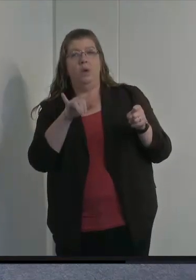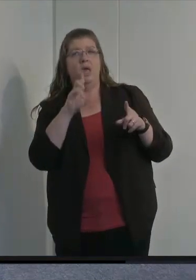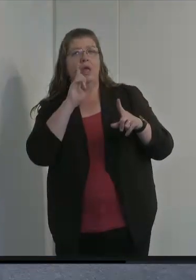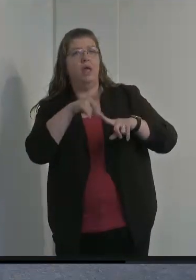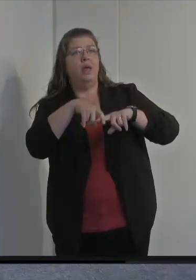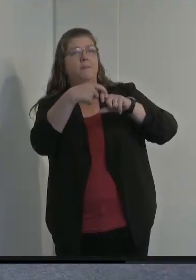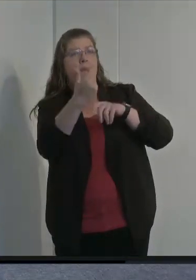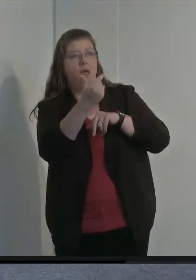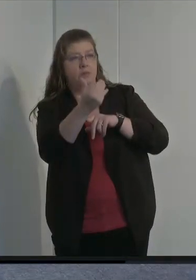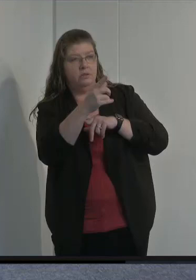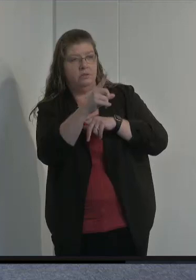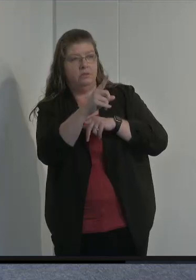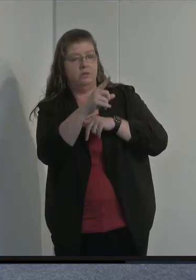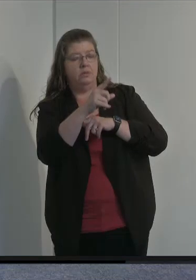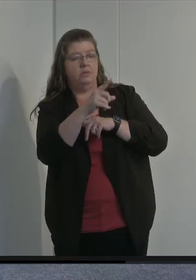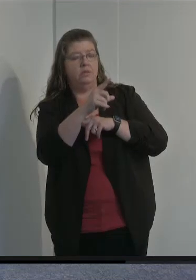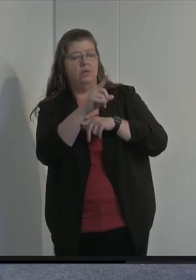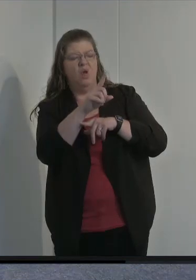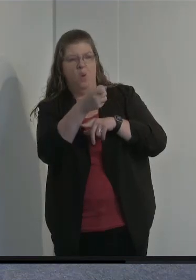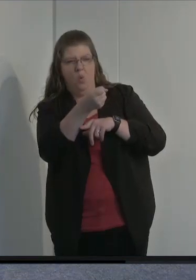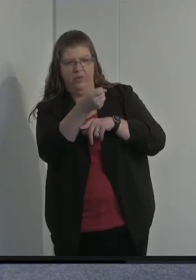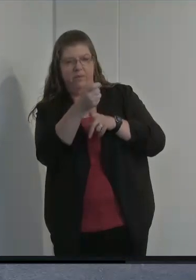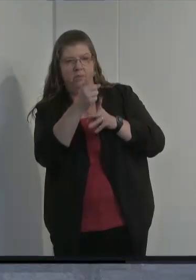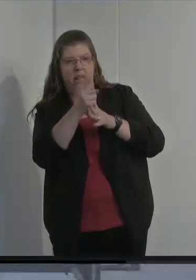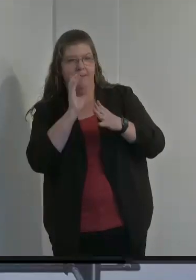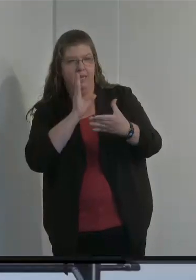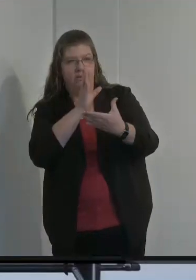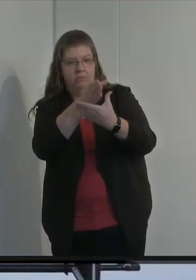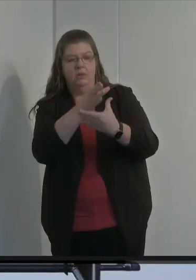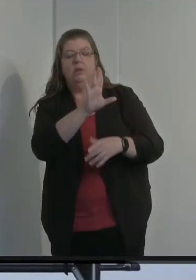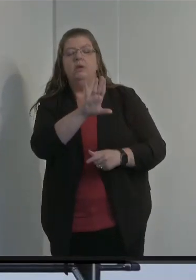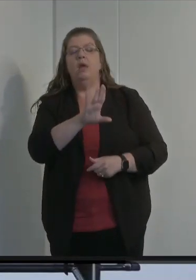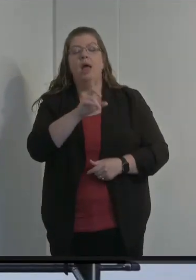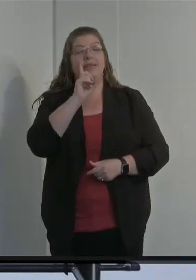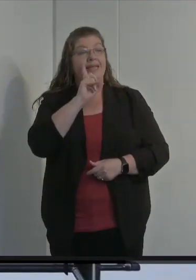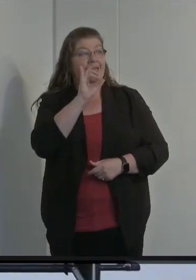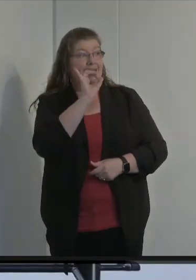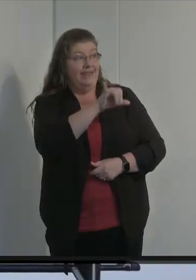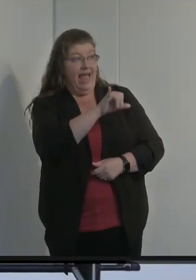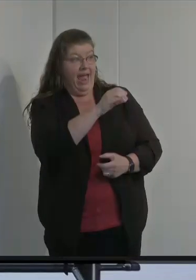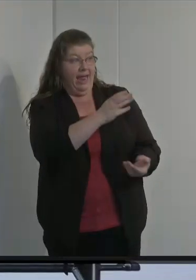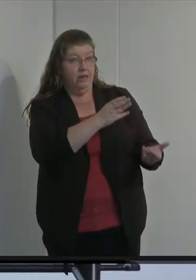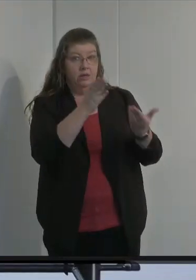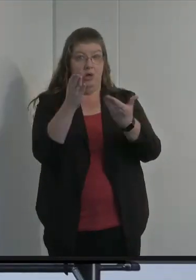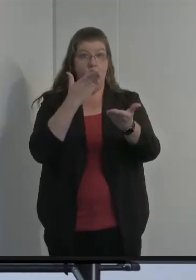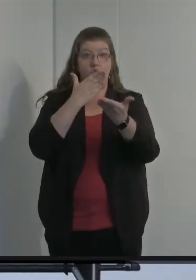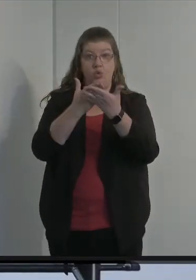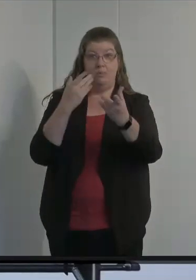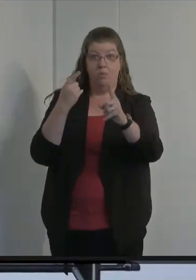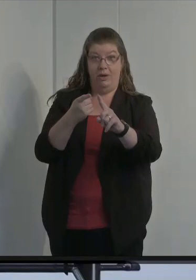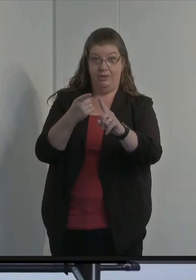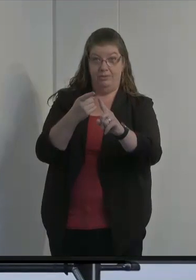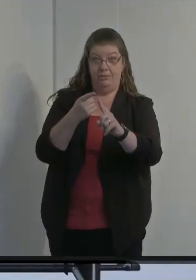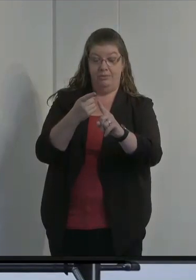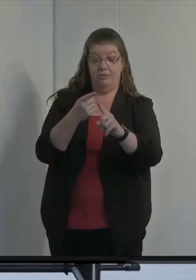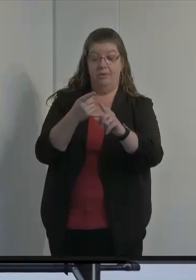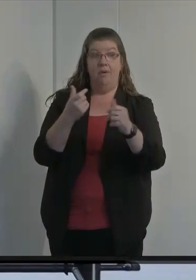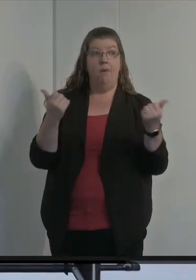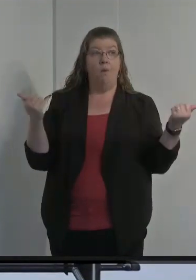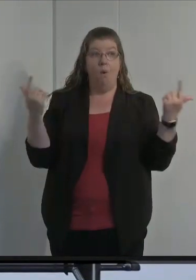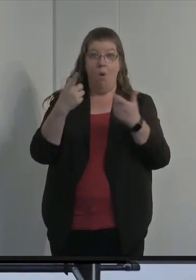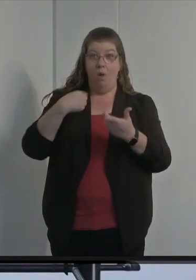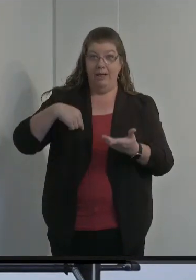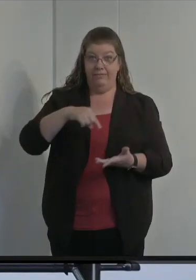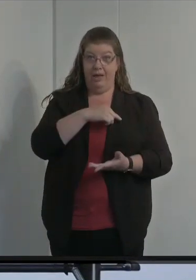you. testing. Let me I'm sorry? just pause you for a second. I think that raises a really good point. All of